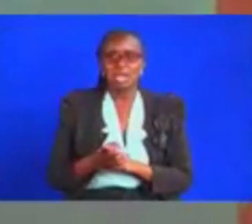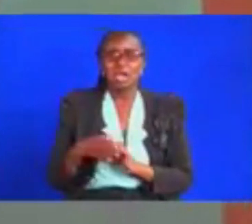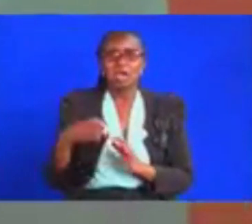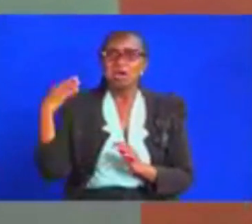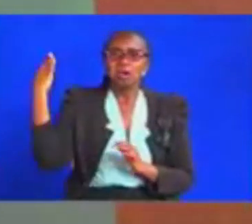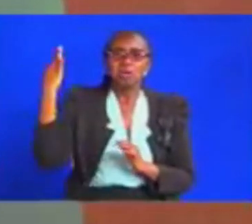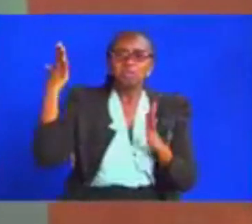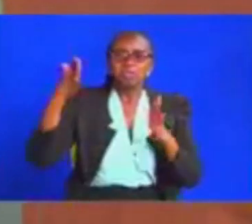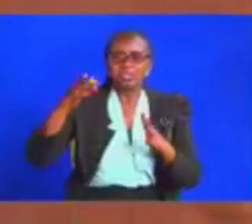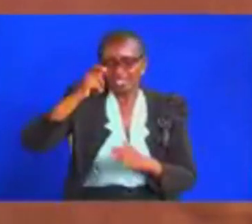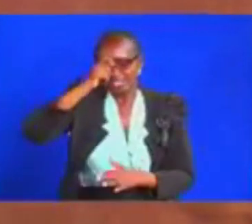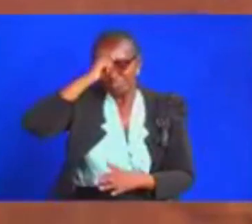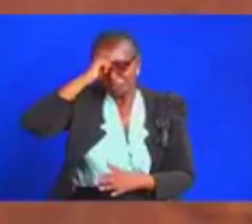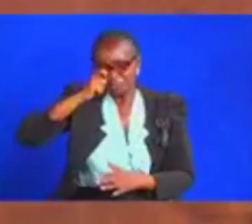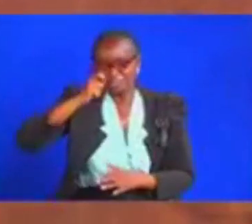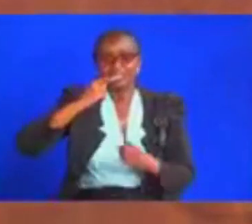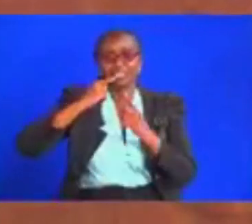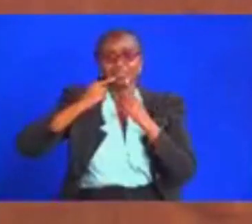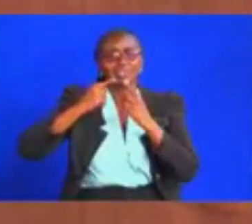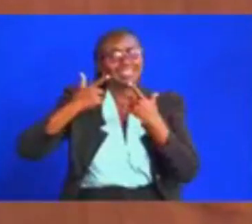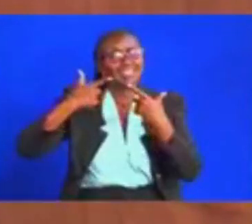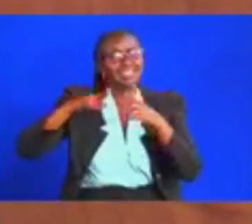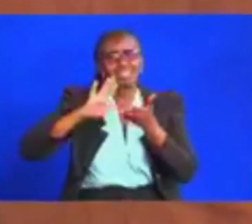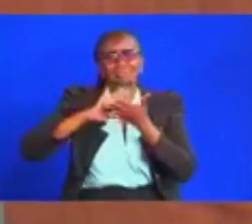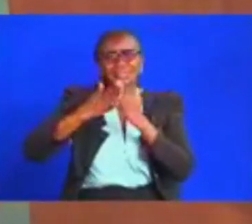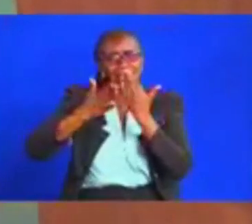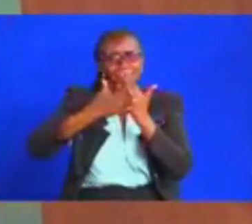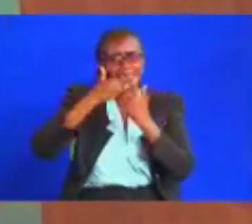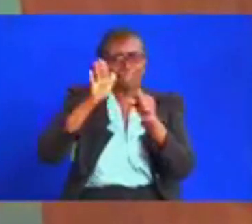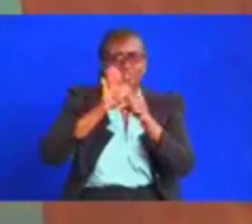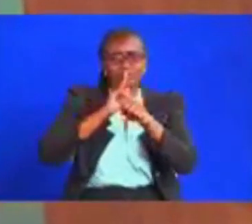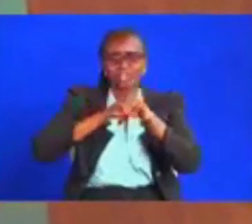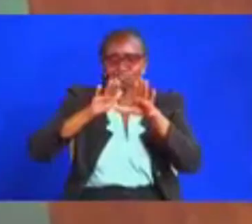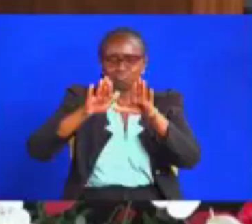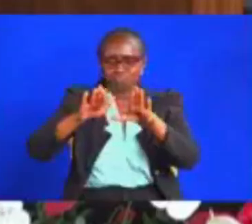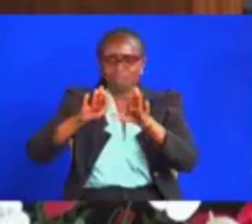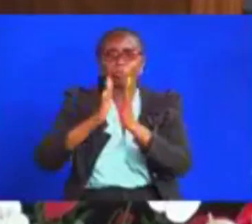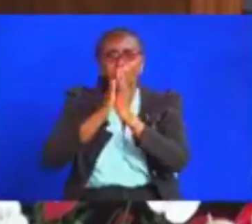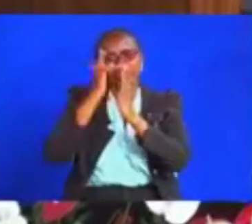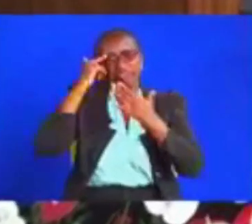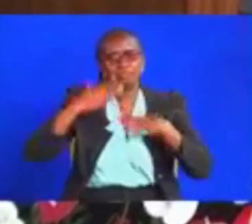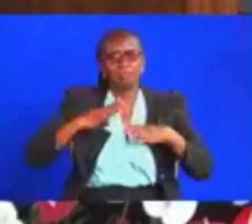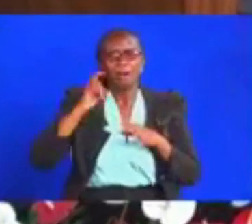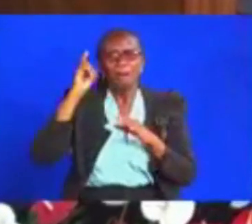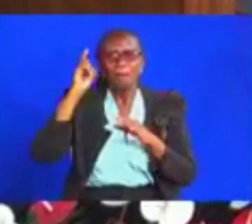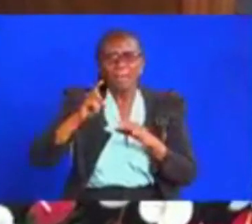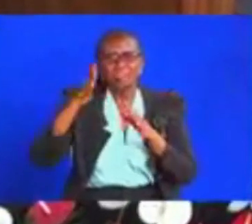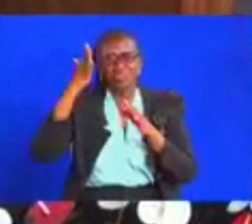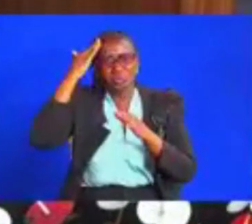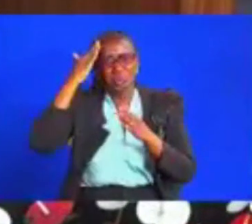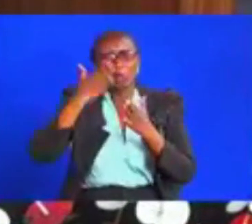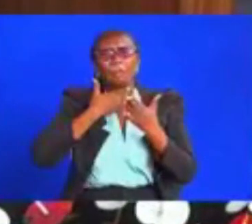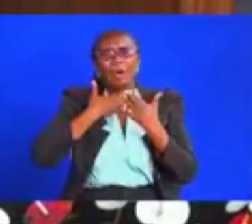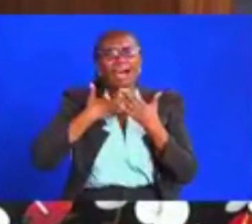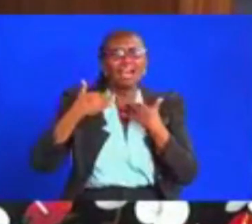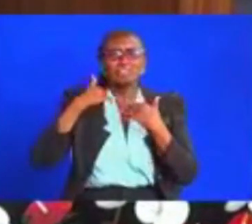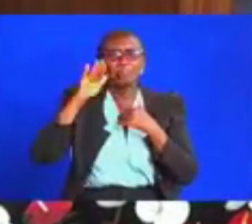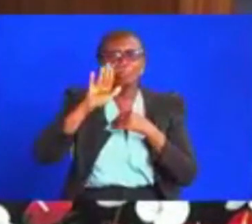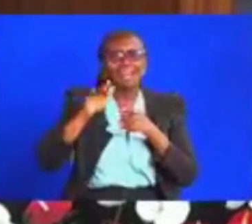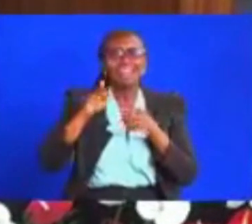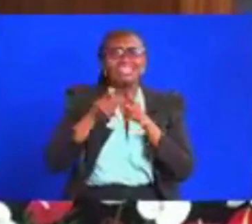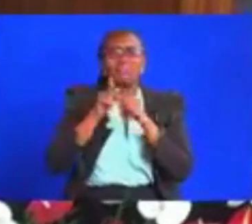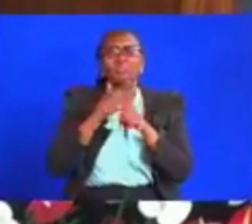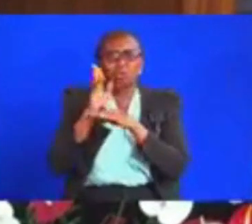Preachers, respectfully speaking, let's be careful as we lay hands on people's heads. Let's verify their passion and what they want to use